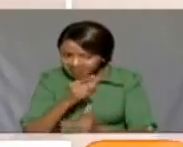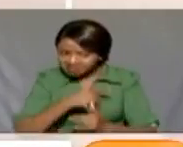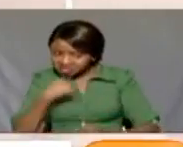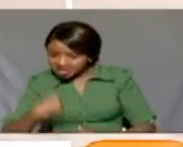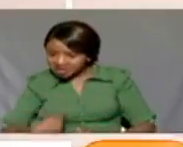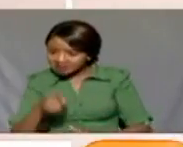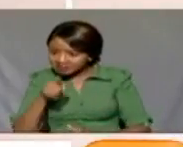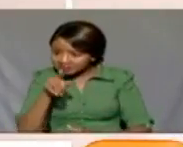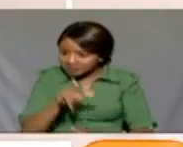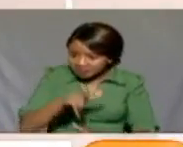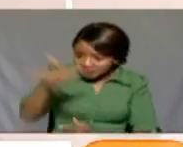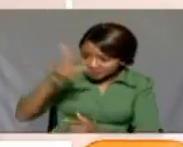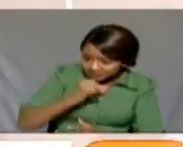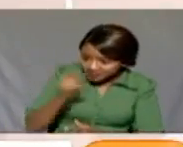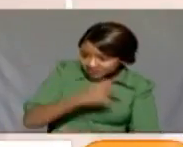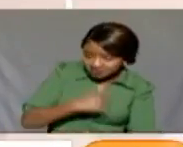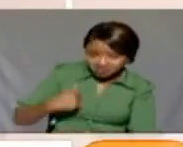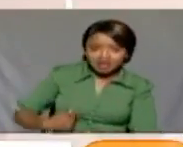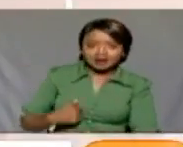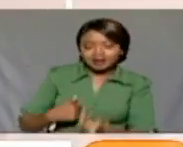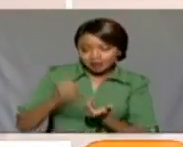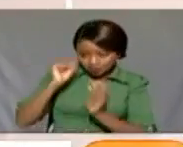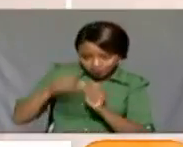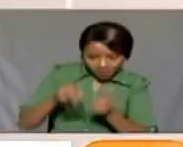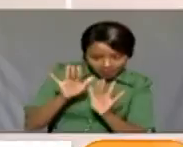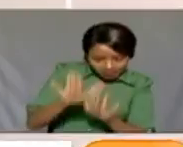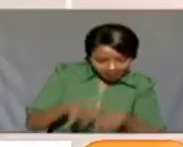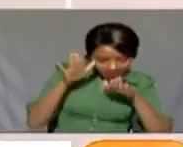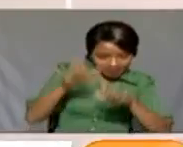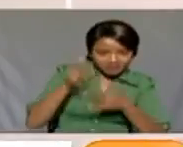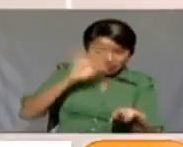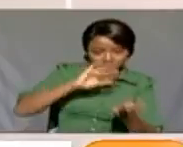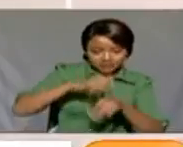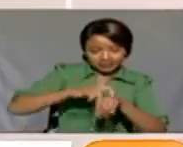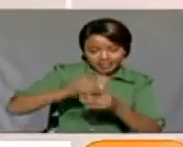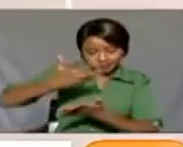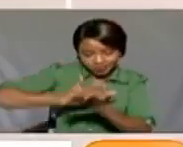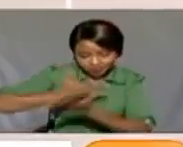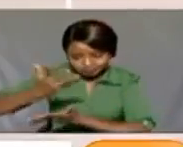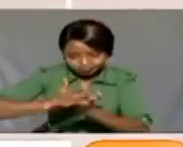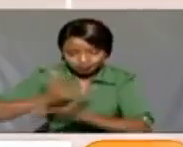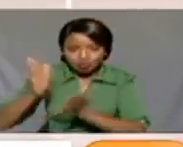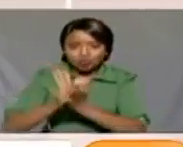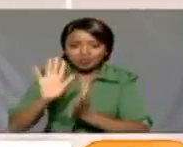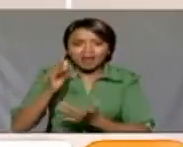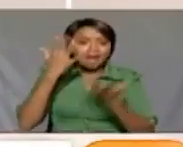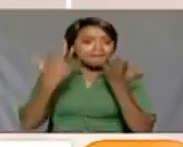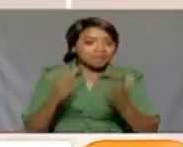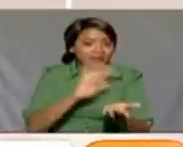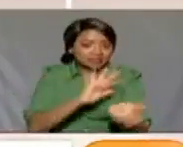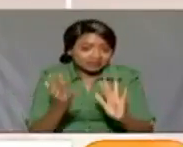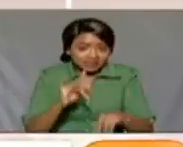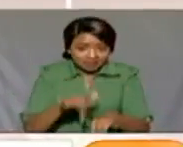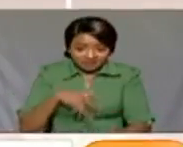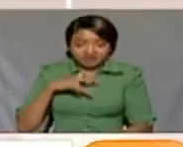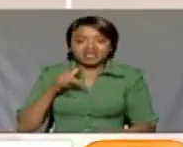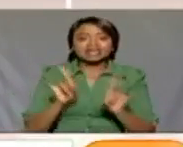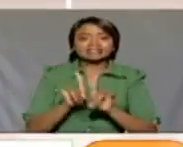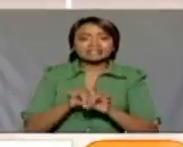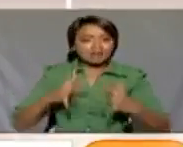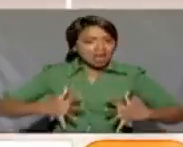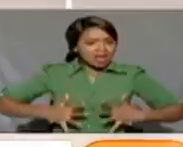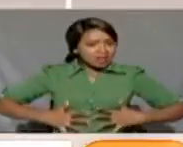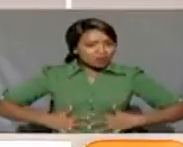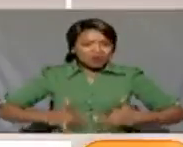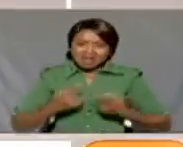that could possibly be having signs that are related to pneumonia. Then those would be suspect cases that we should be looking